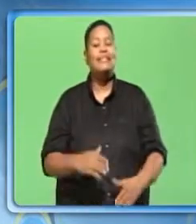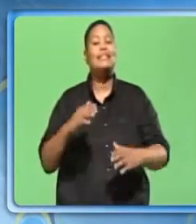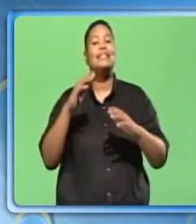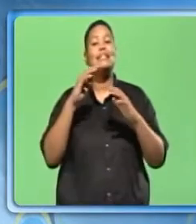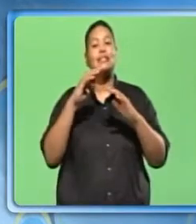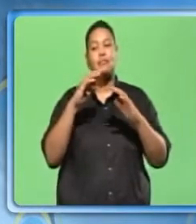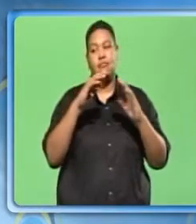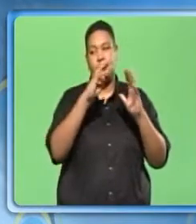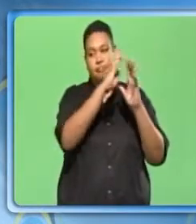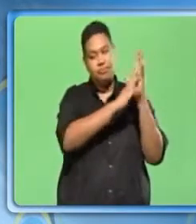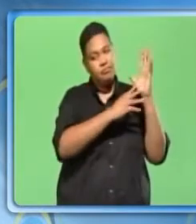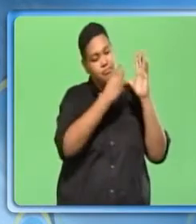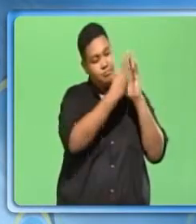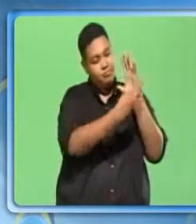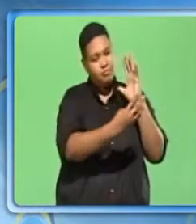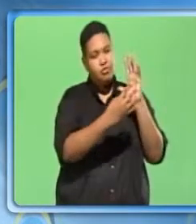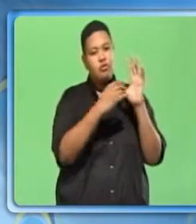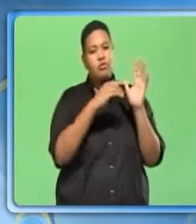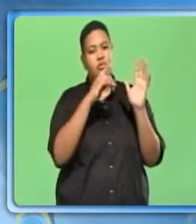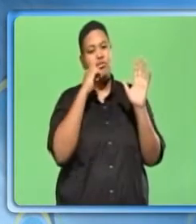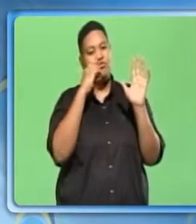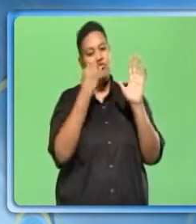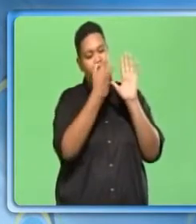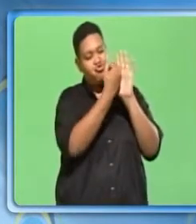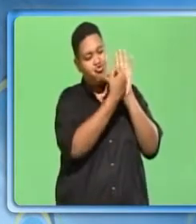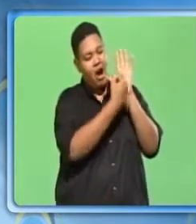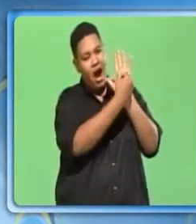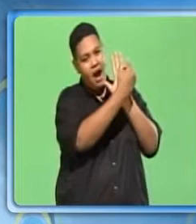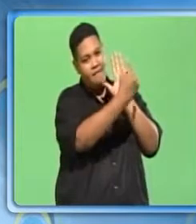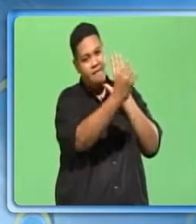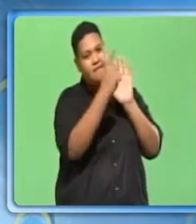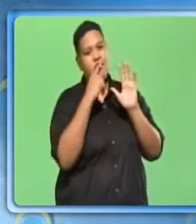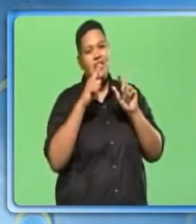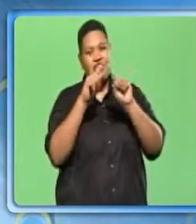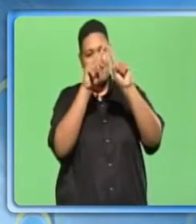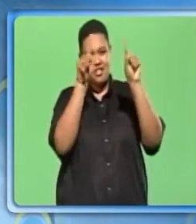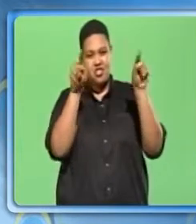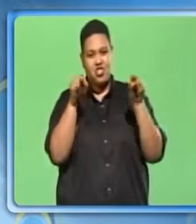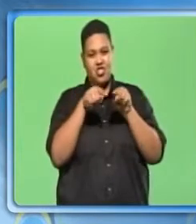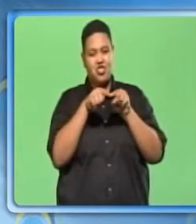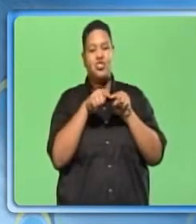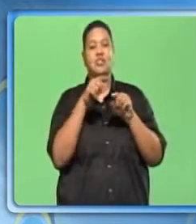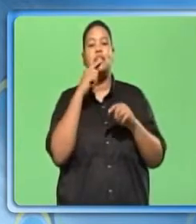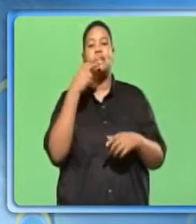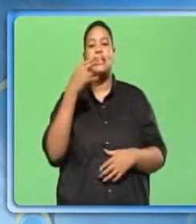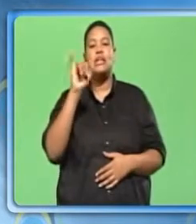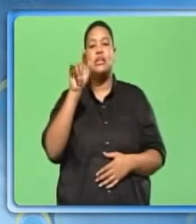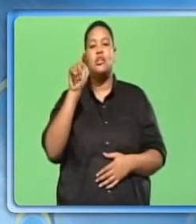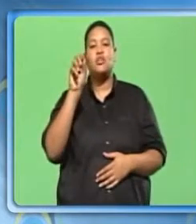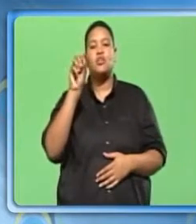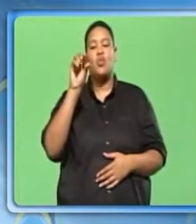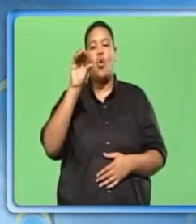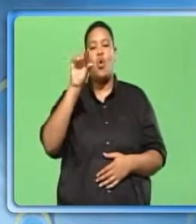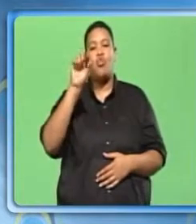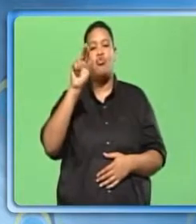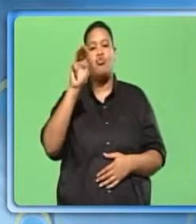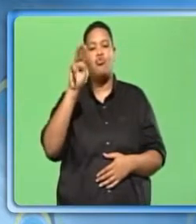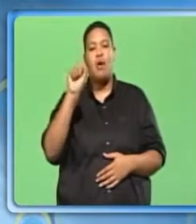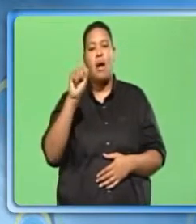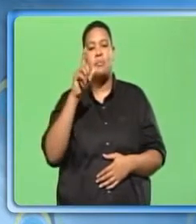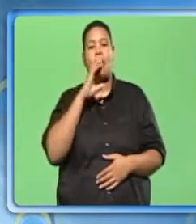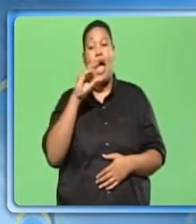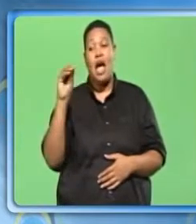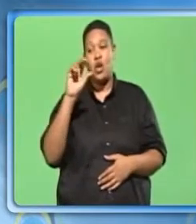Tables, graphs, pie charts, histograms, and cumulative